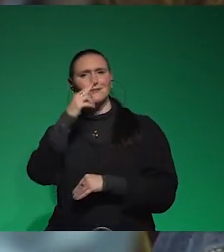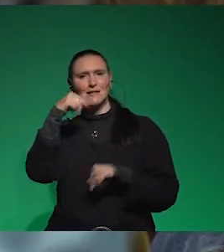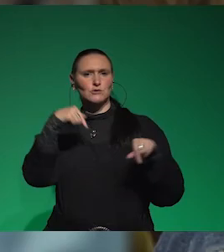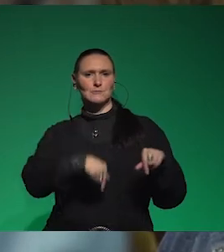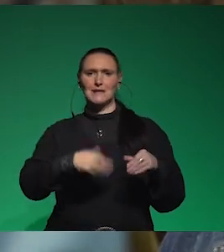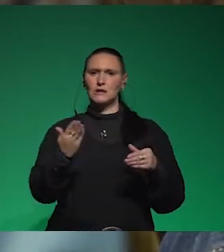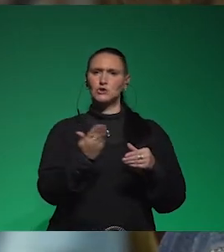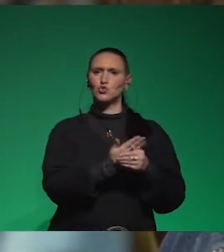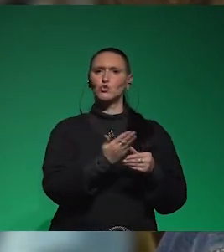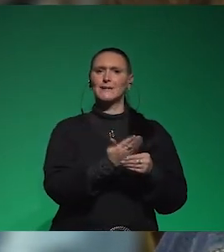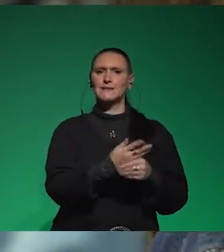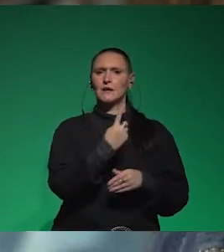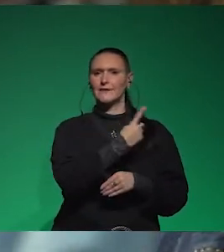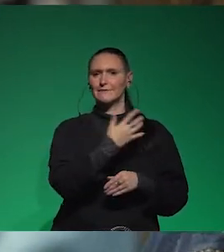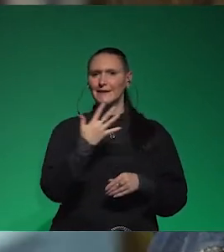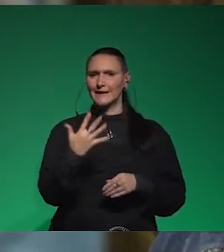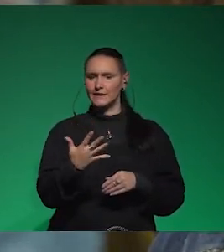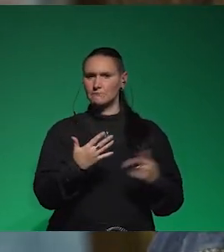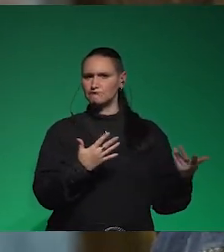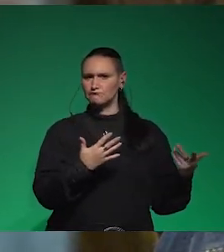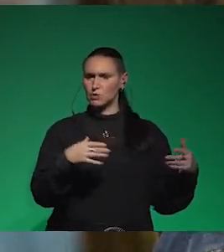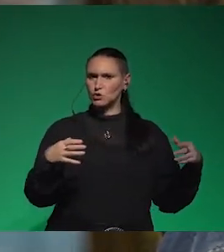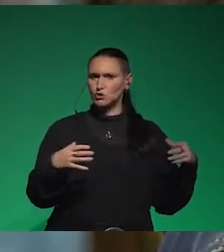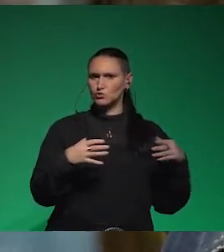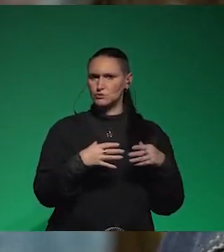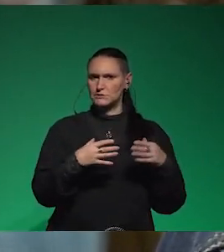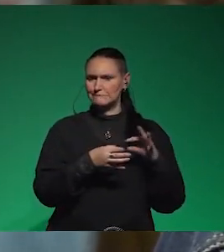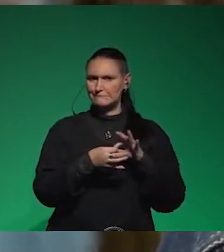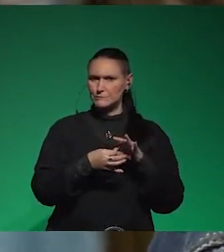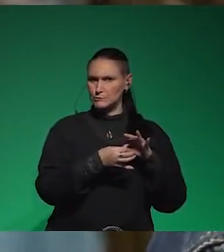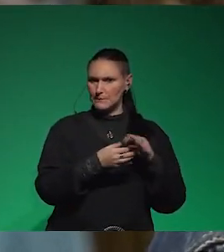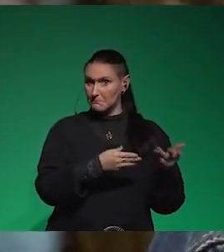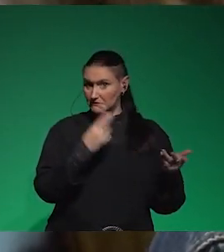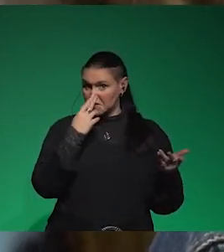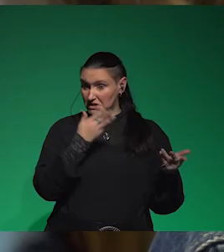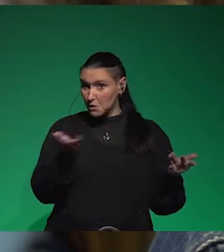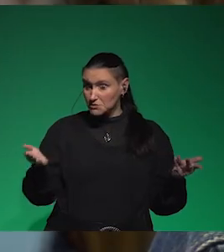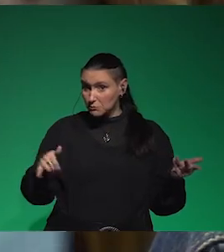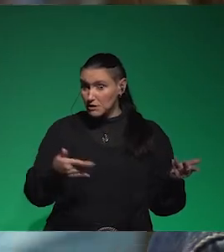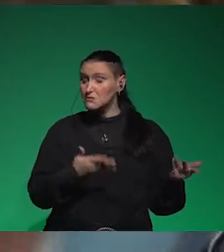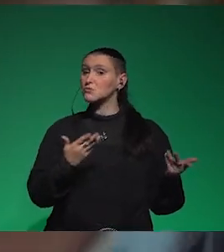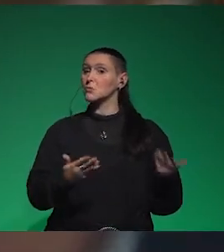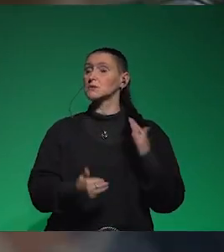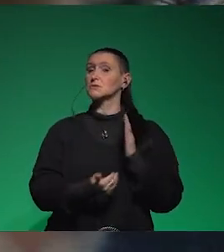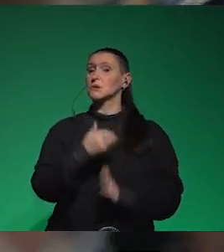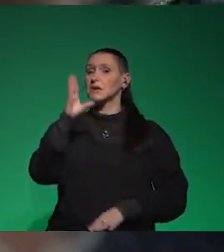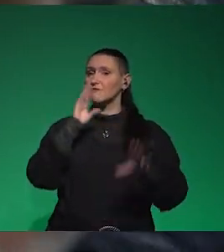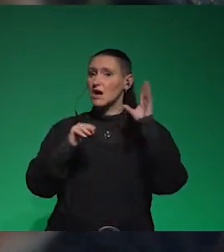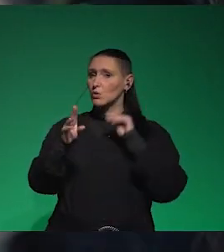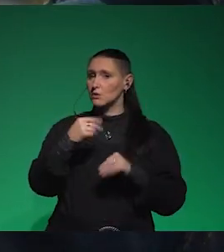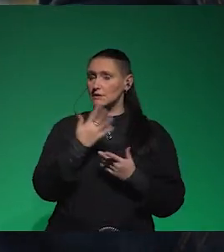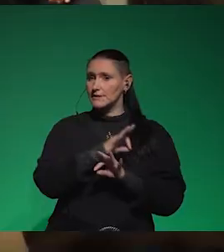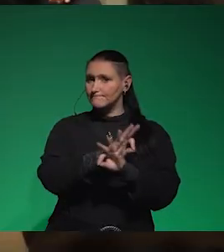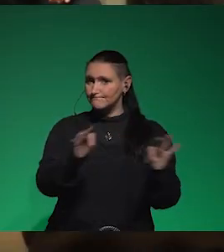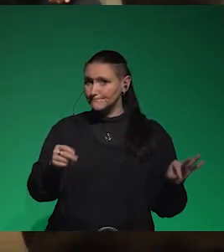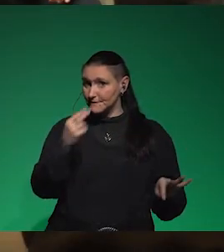know about your role with Documenta 15. So the new experiences that